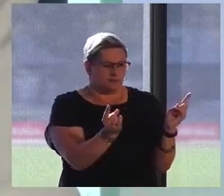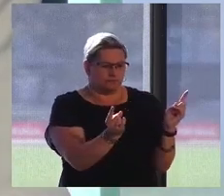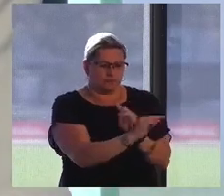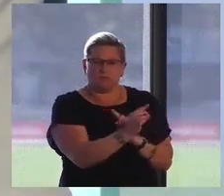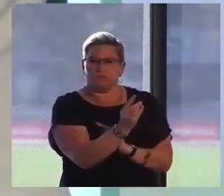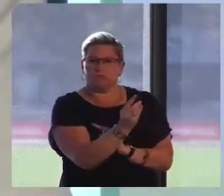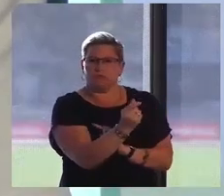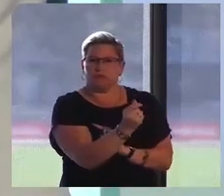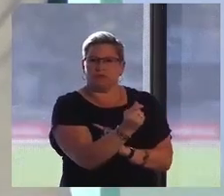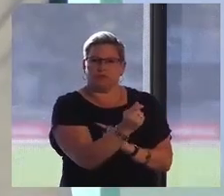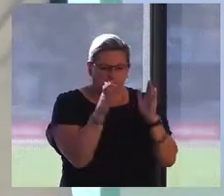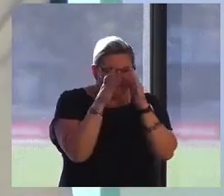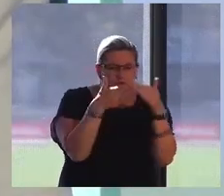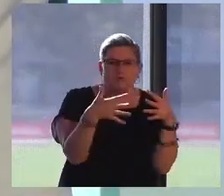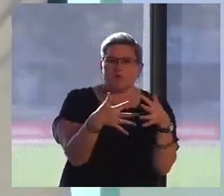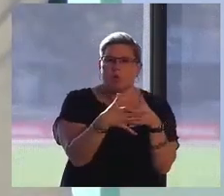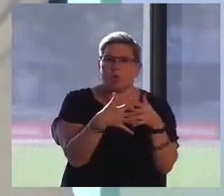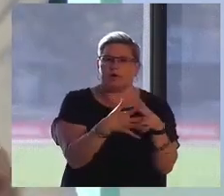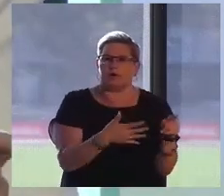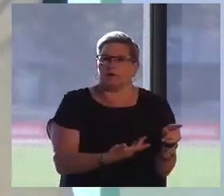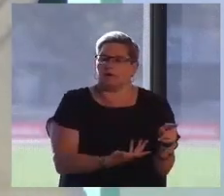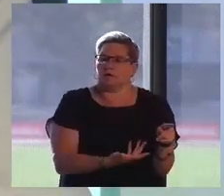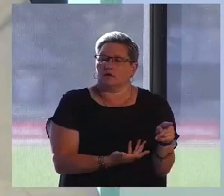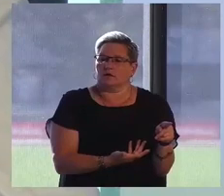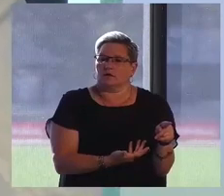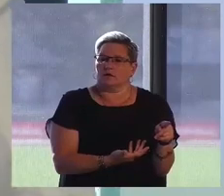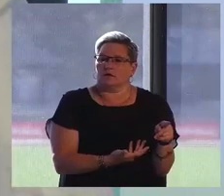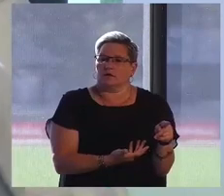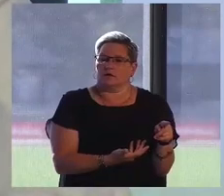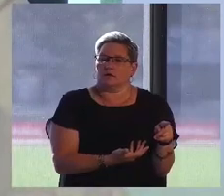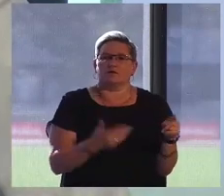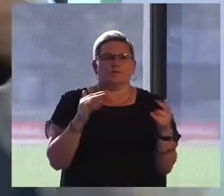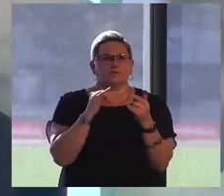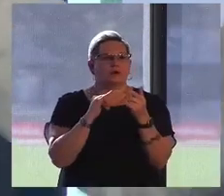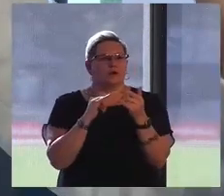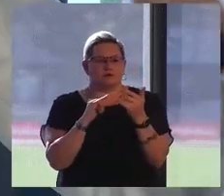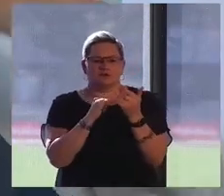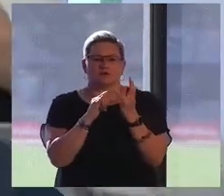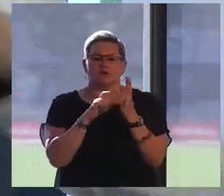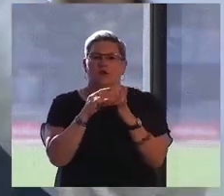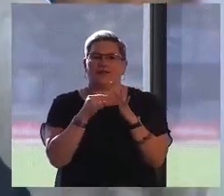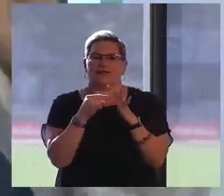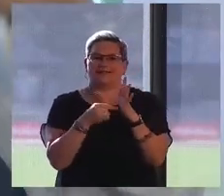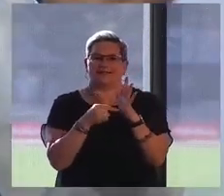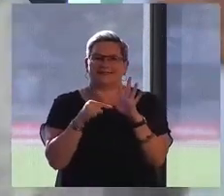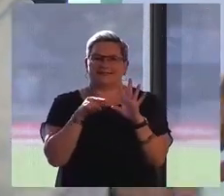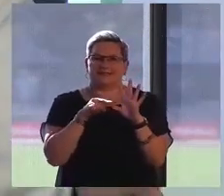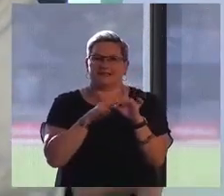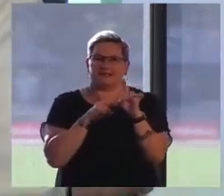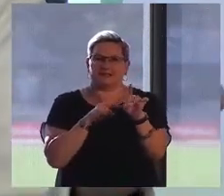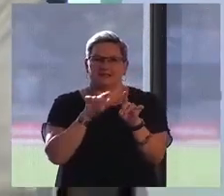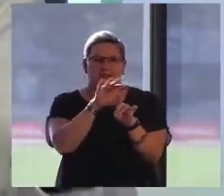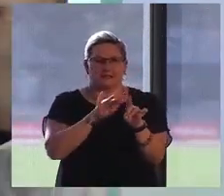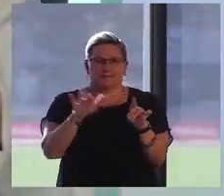war effort. So societies, when they wake up to the urgencies of challenges, especially